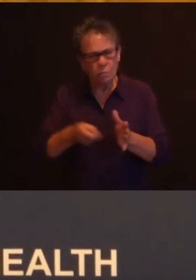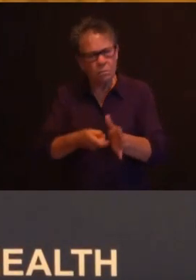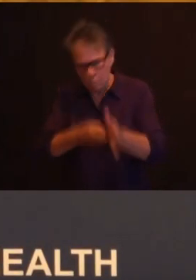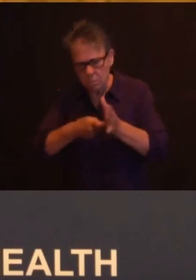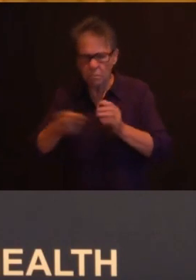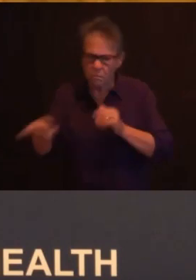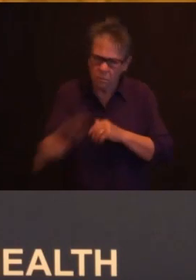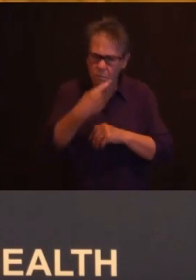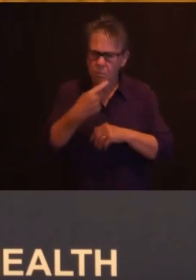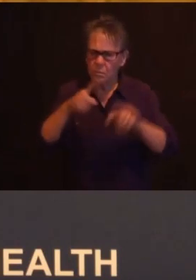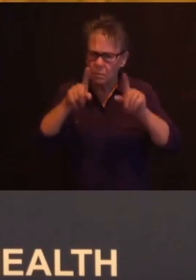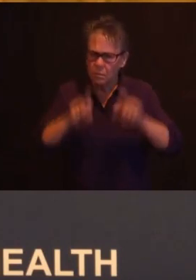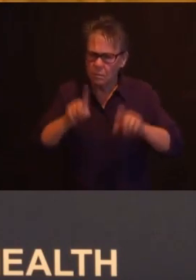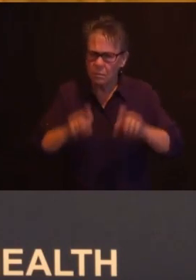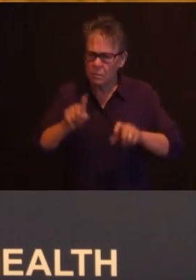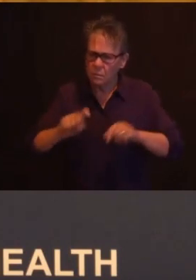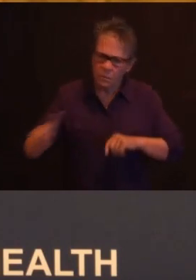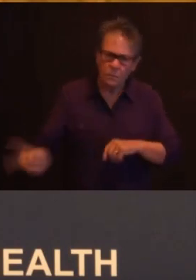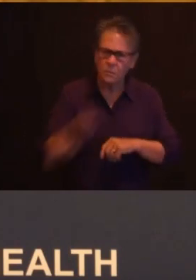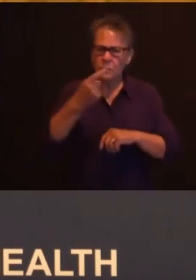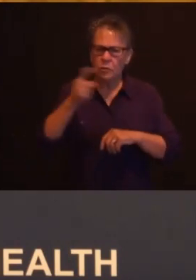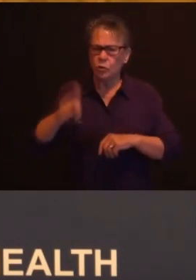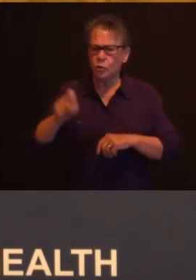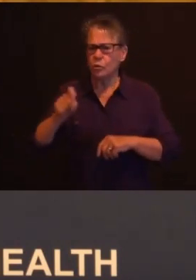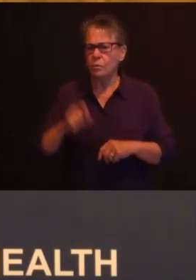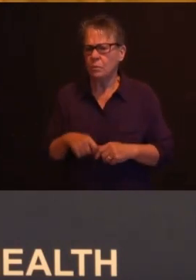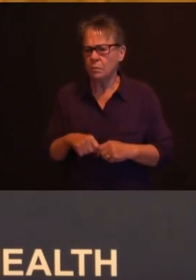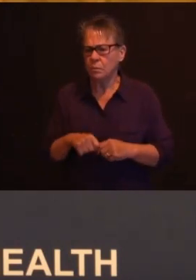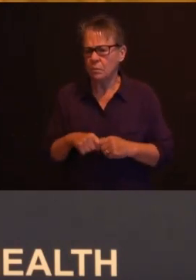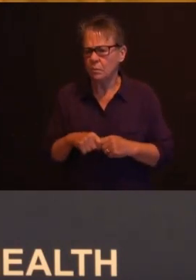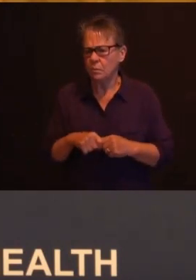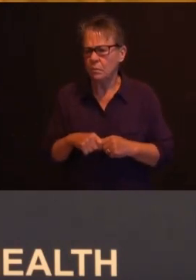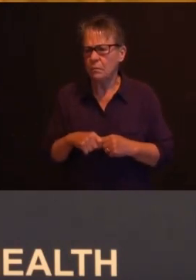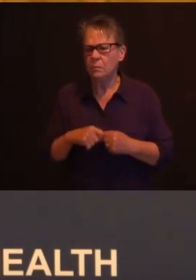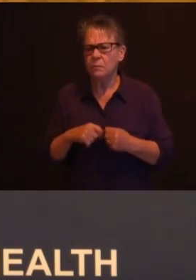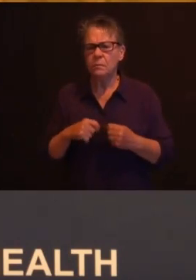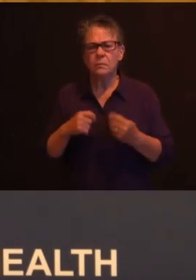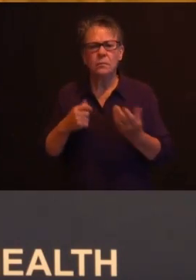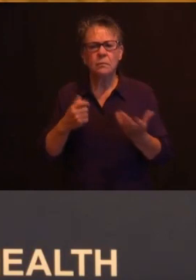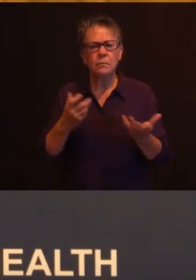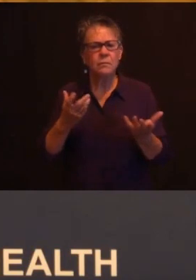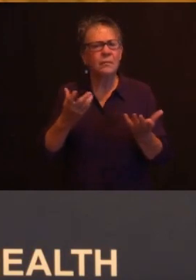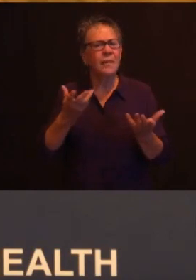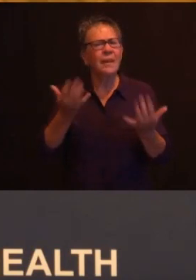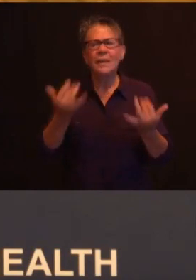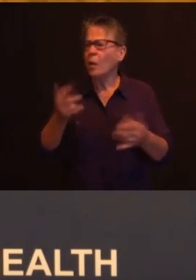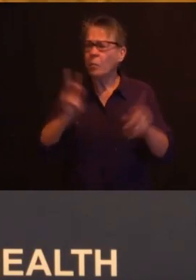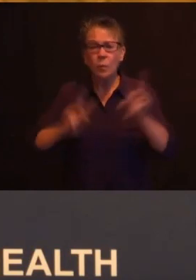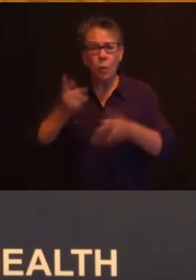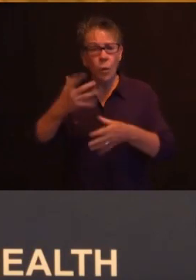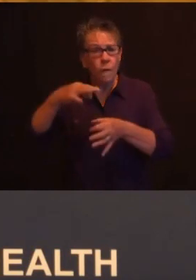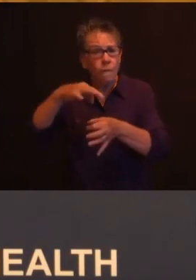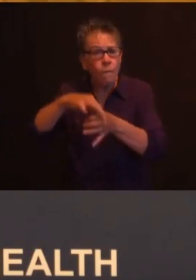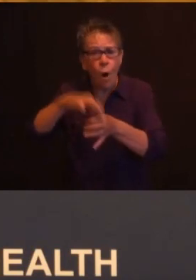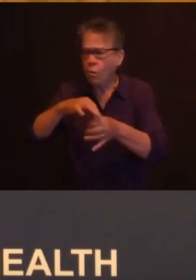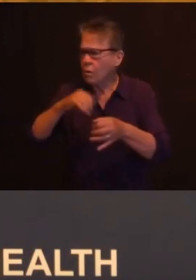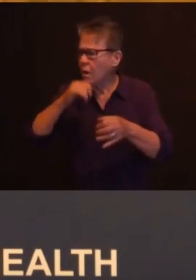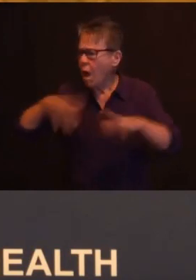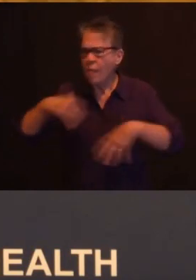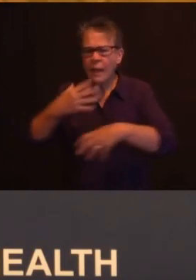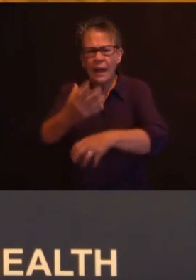did not receive their vote by mail ballot go to the polls and vote provisionally? And Commissioner Persichelli, have you said you